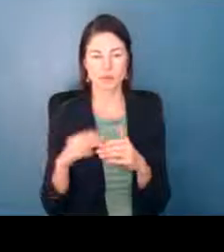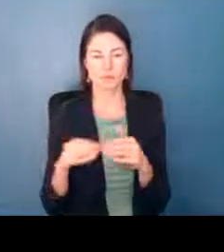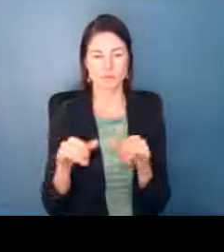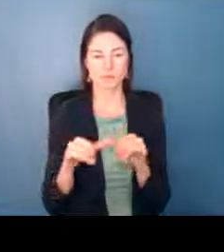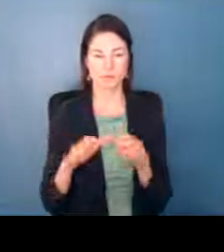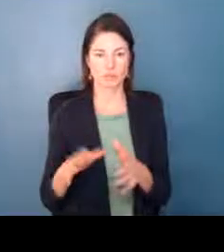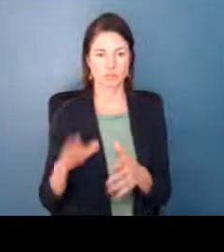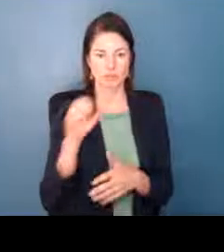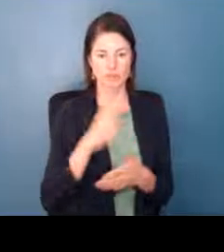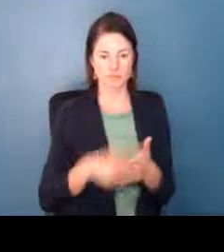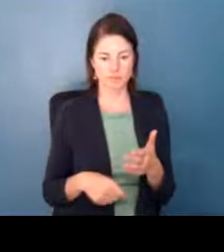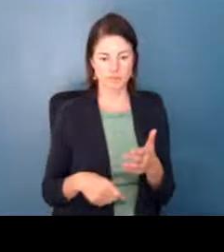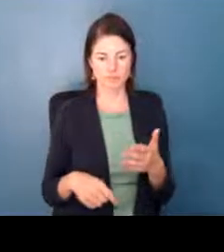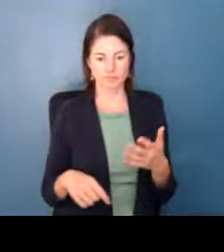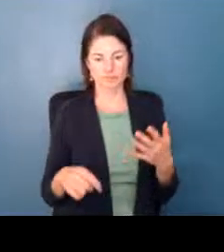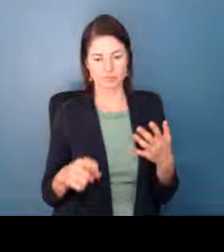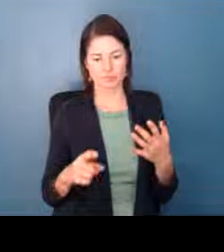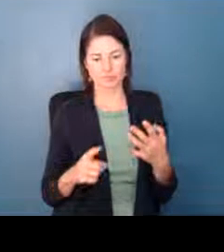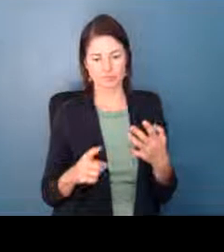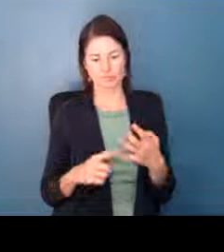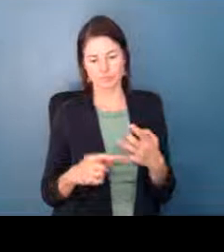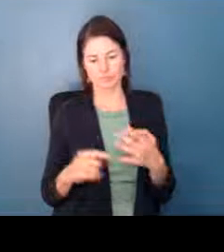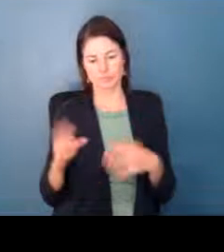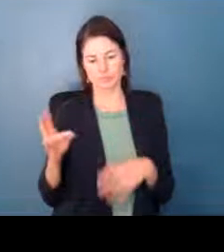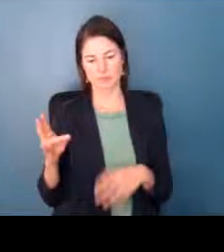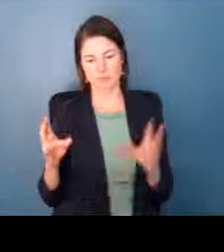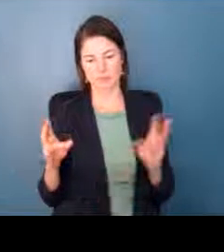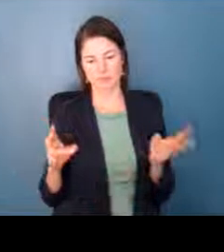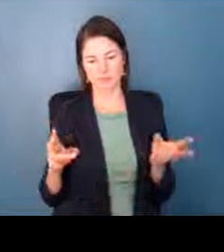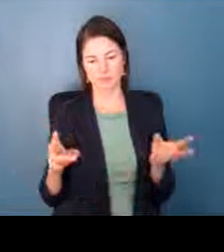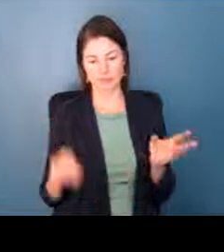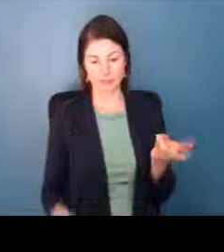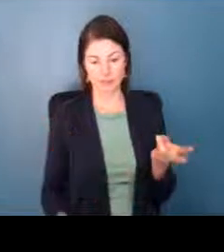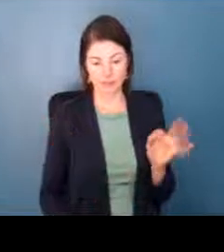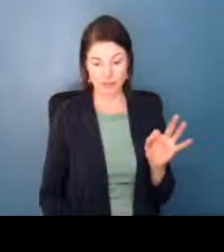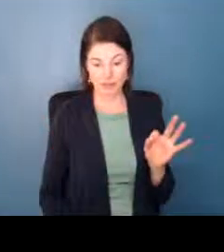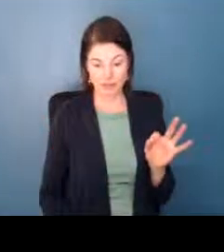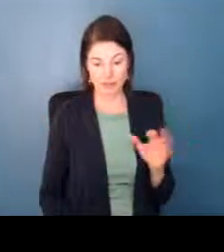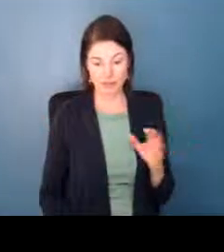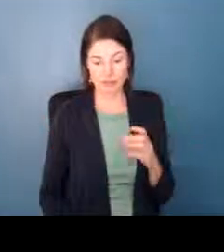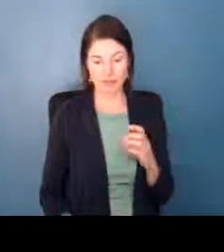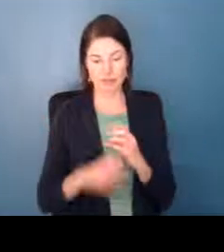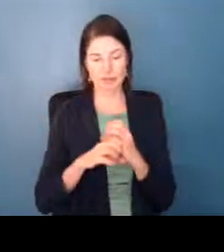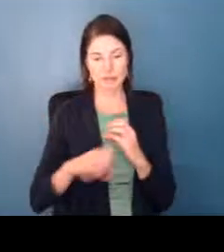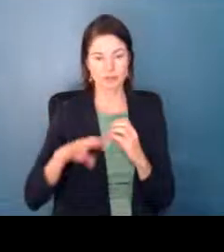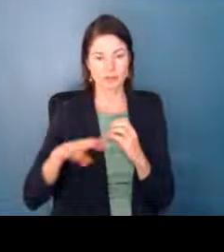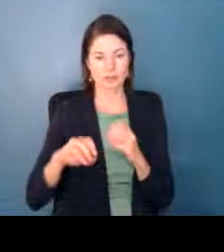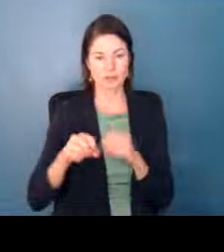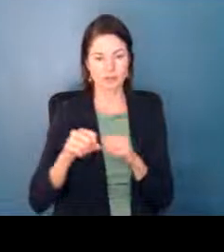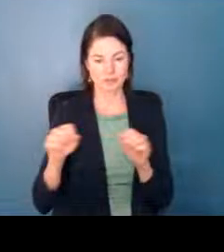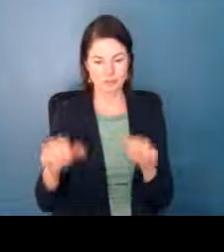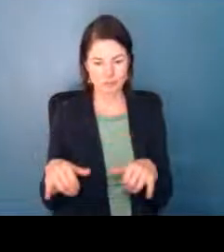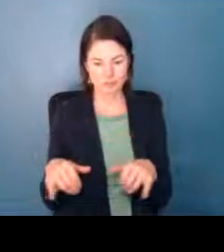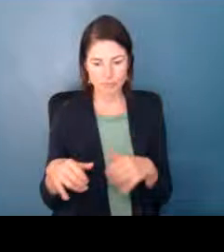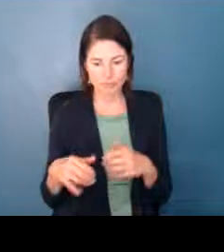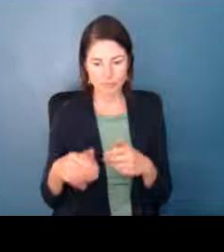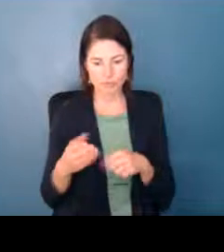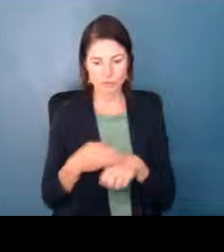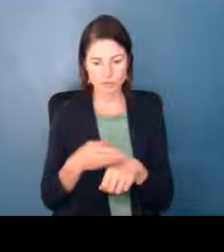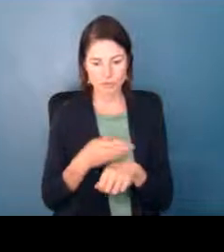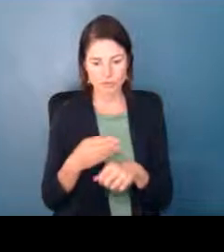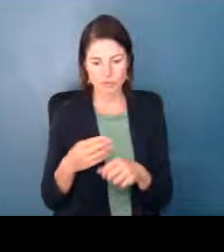And finally, item 79 is an action item for a drainage system restoration project on State Route 78 in San Diego